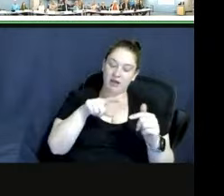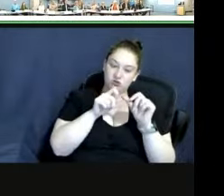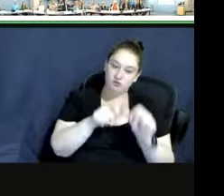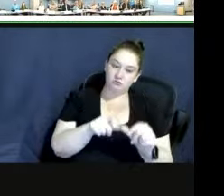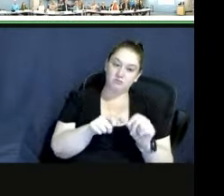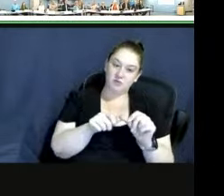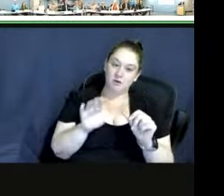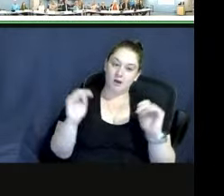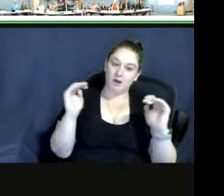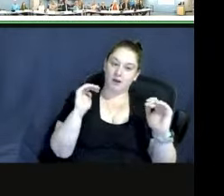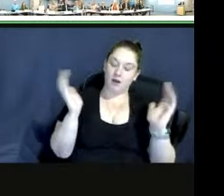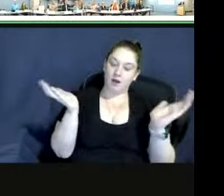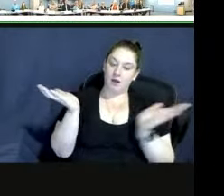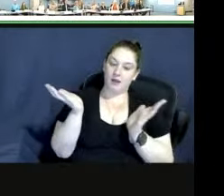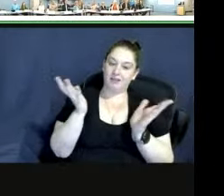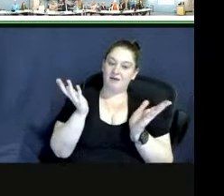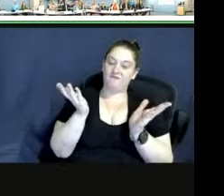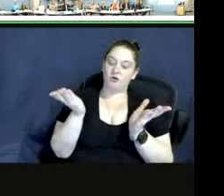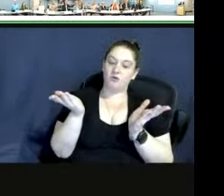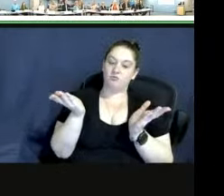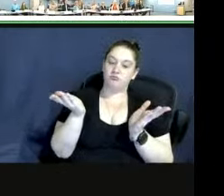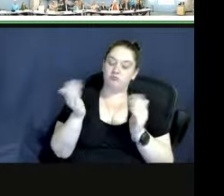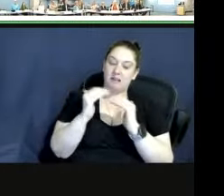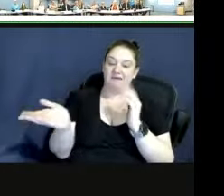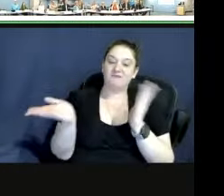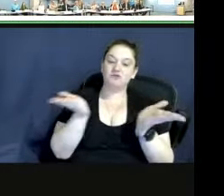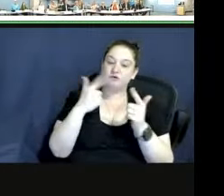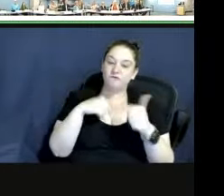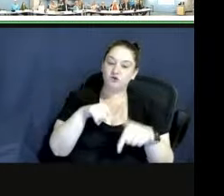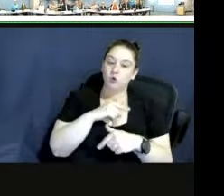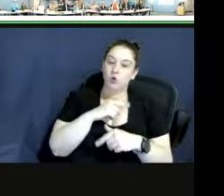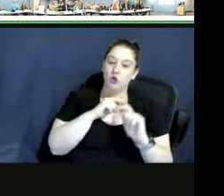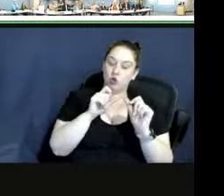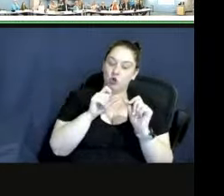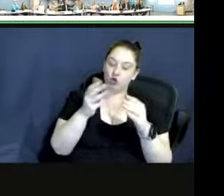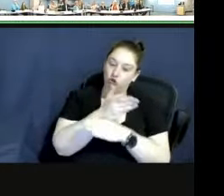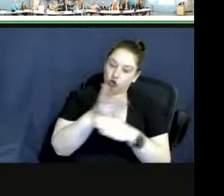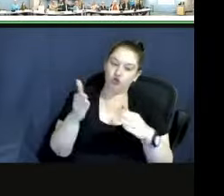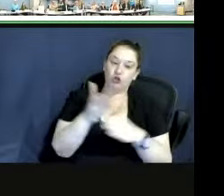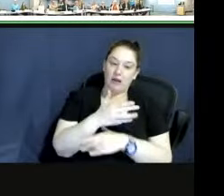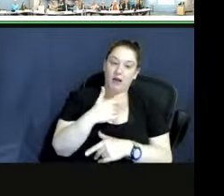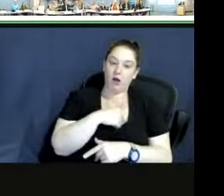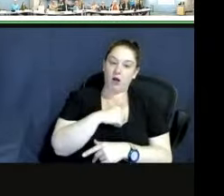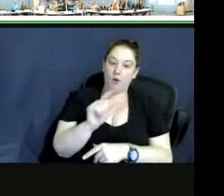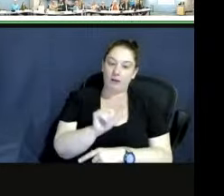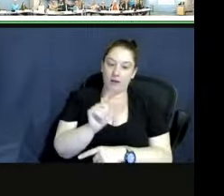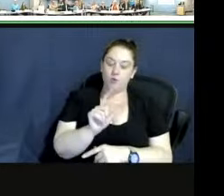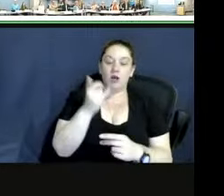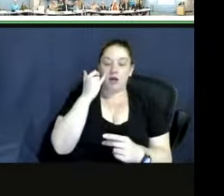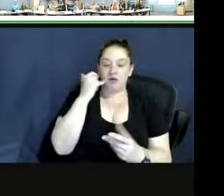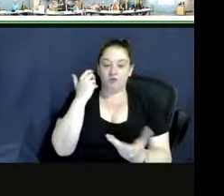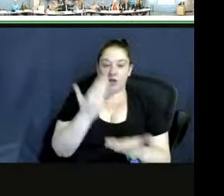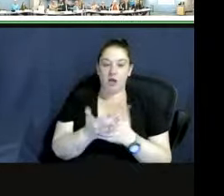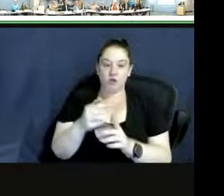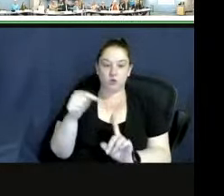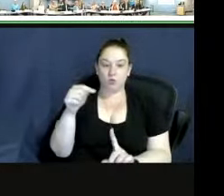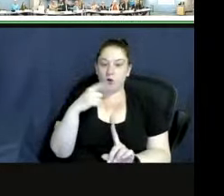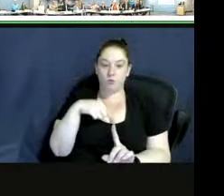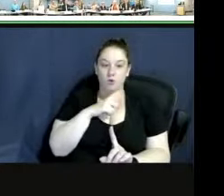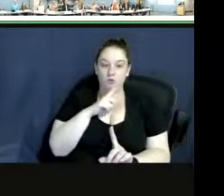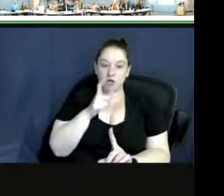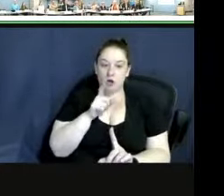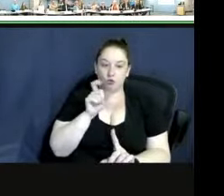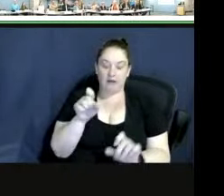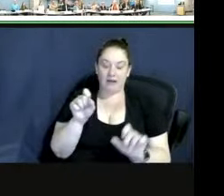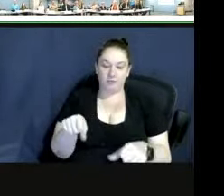level of service that we can share our materials between libraries cooperatively. If we get to a point where we're really not able to do